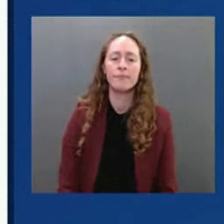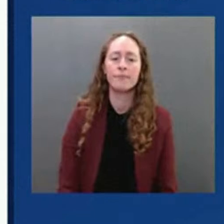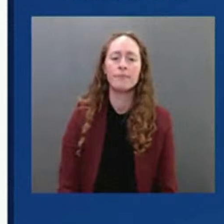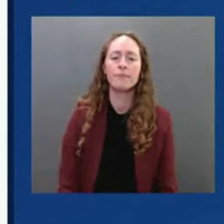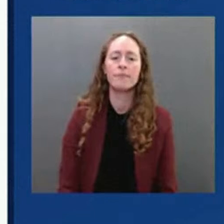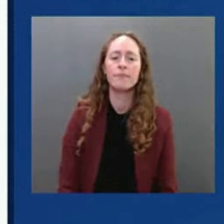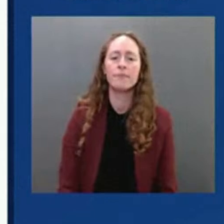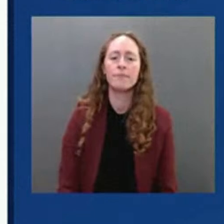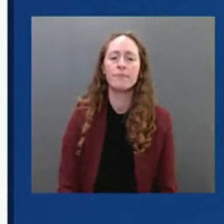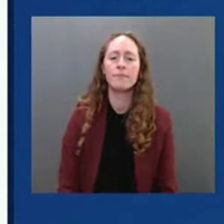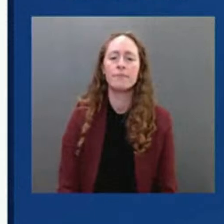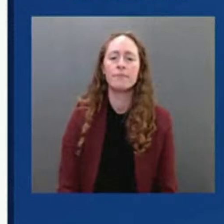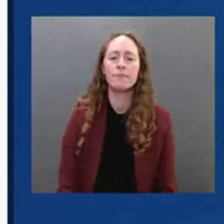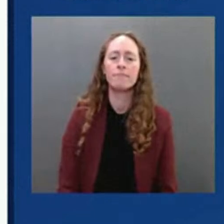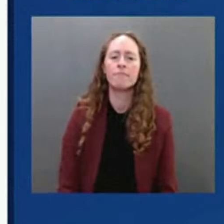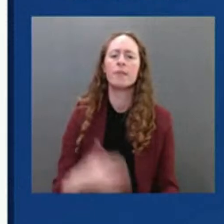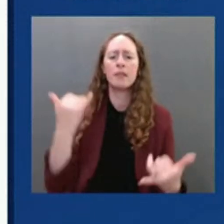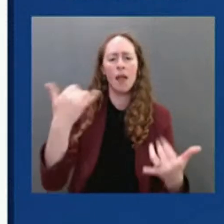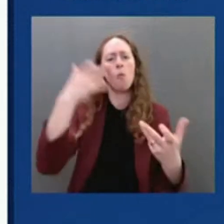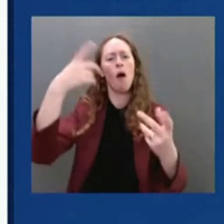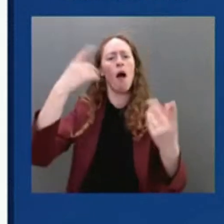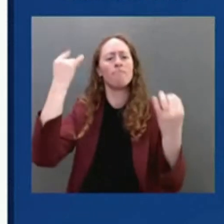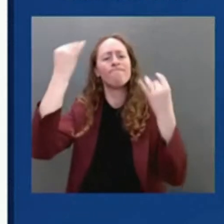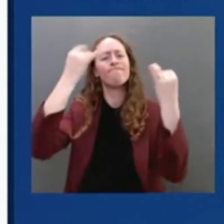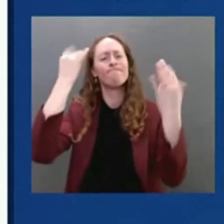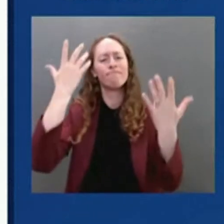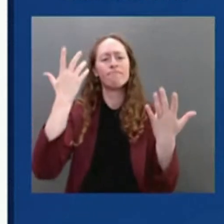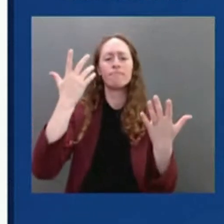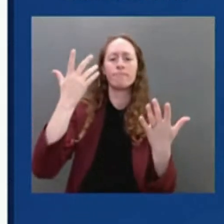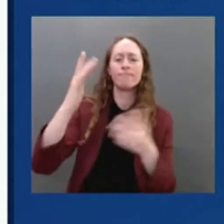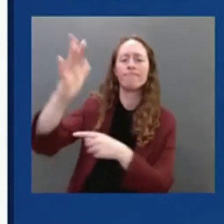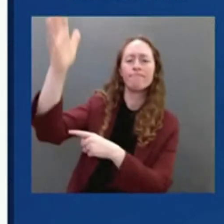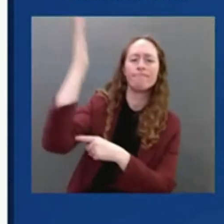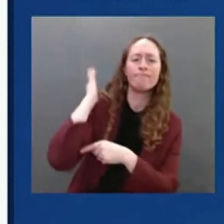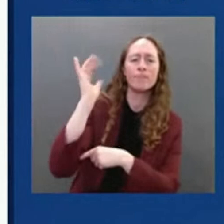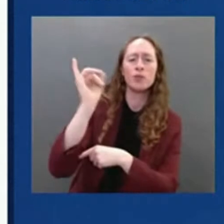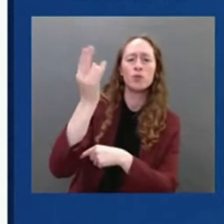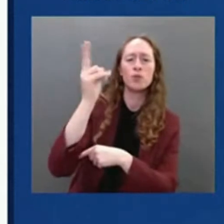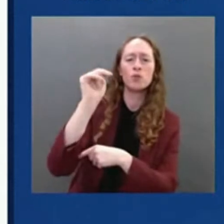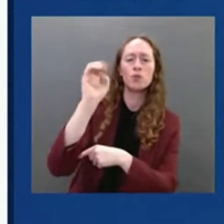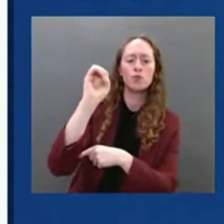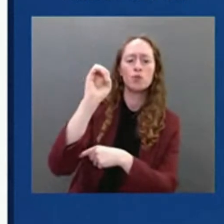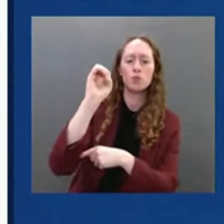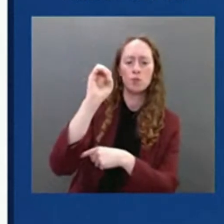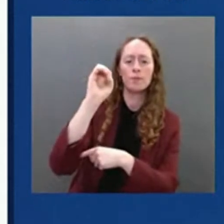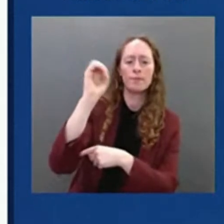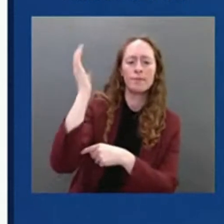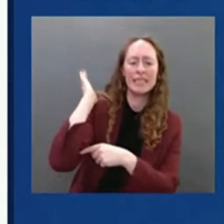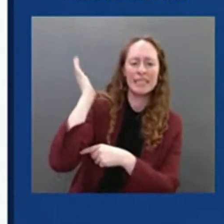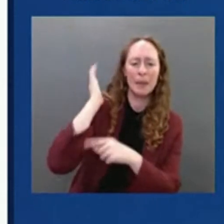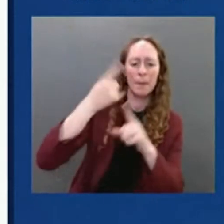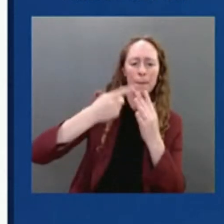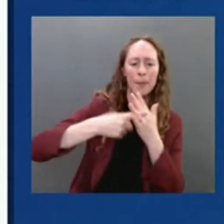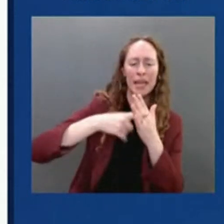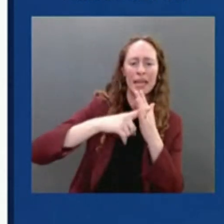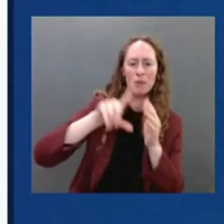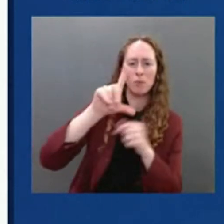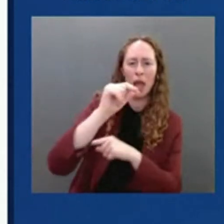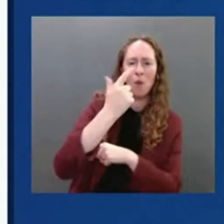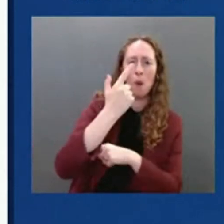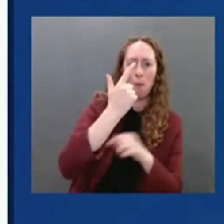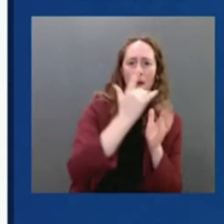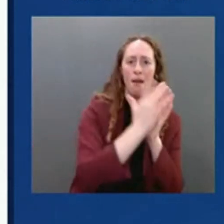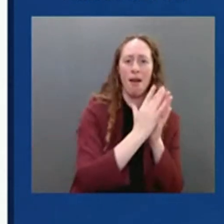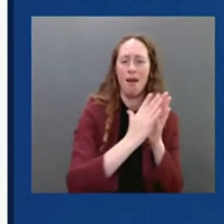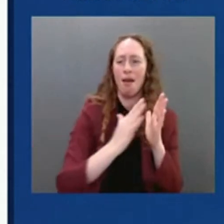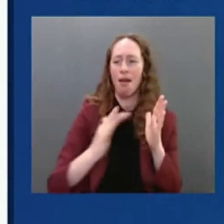how successive variants due to mutational changes have essentially bumped one variant off the